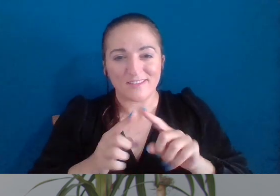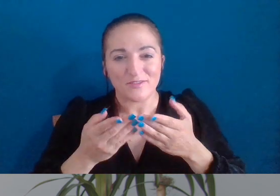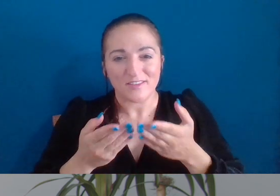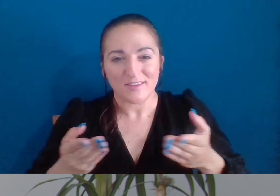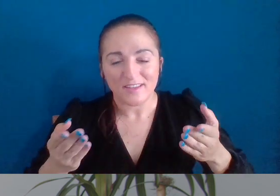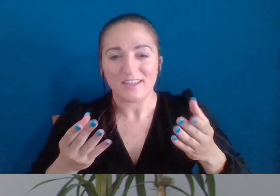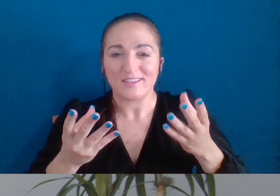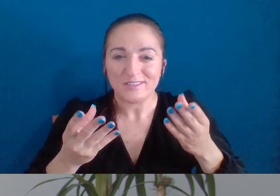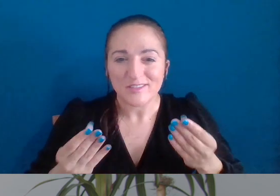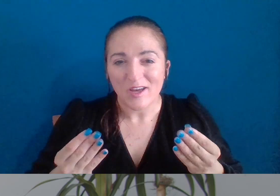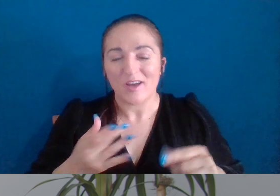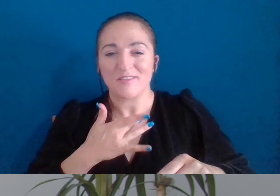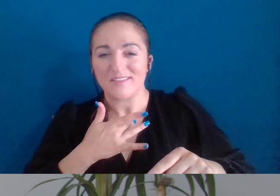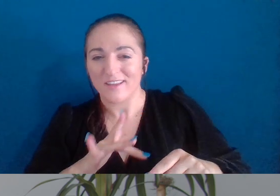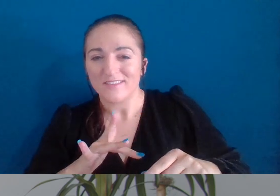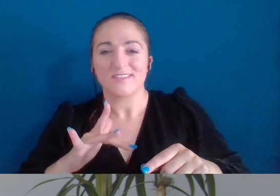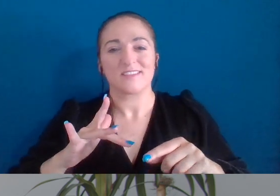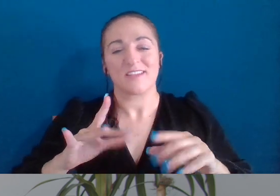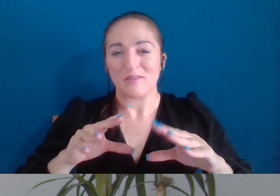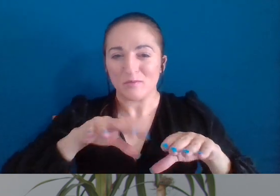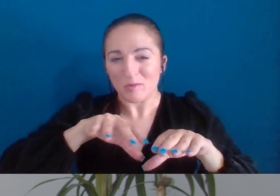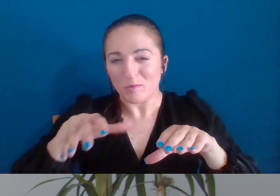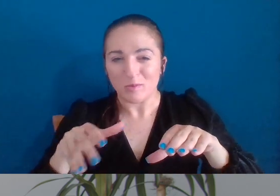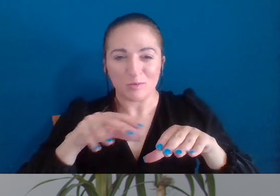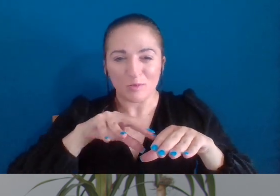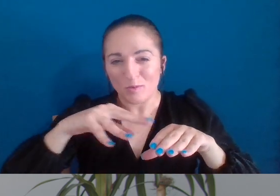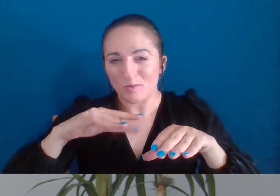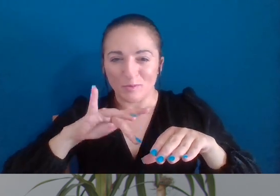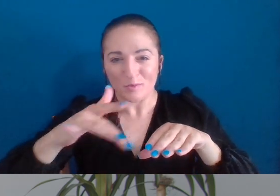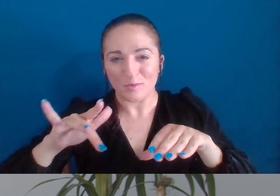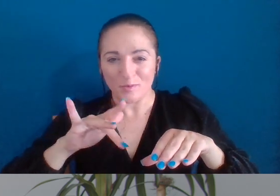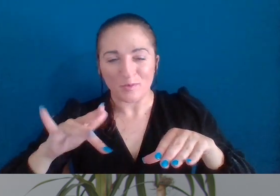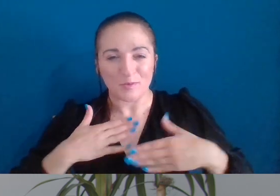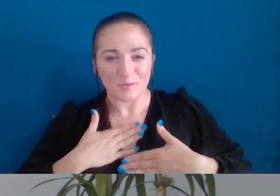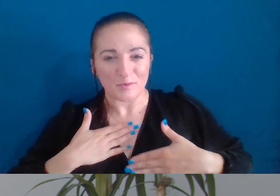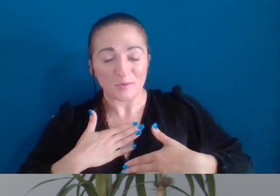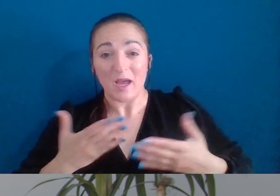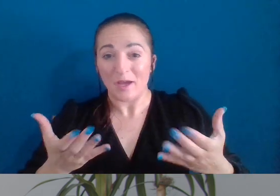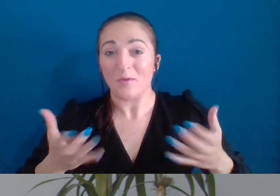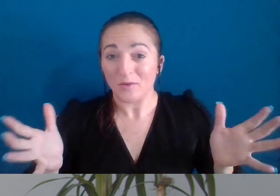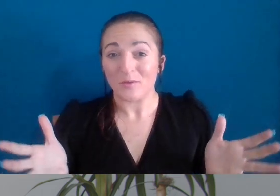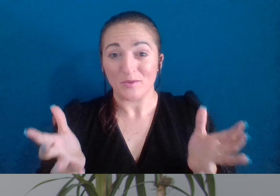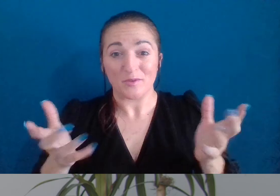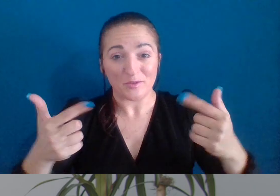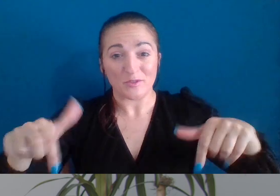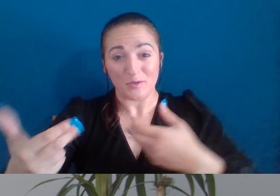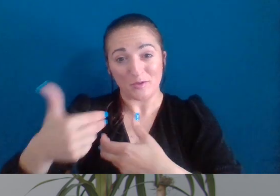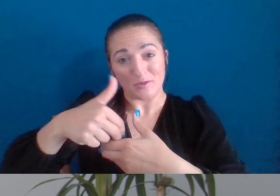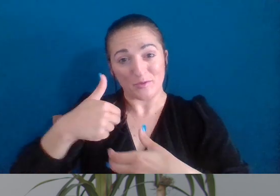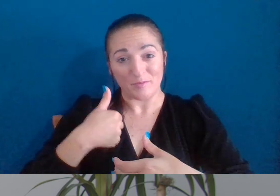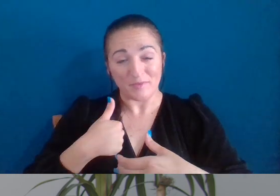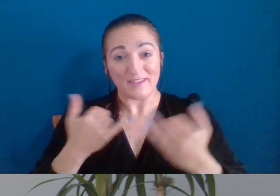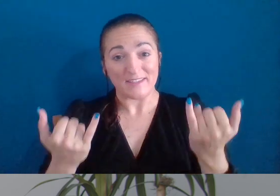you today to make this project with me, to be an artist too. And this project is inspired by